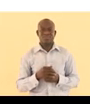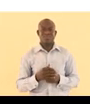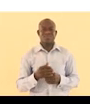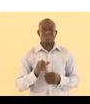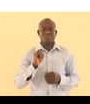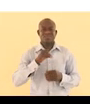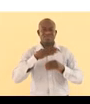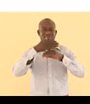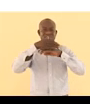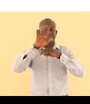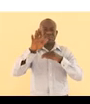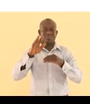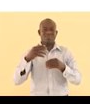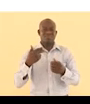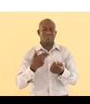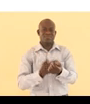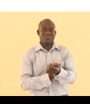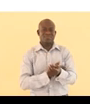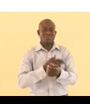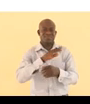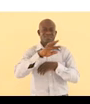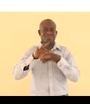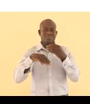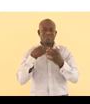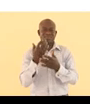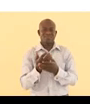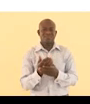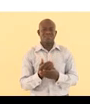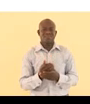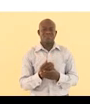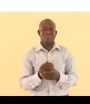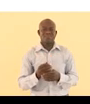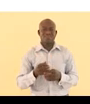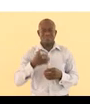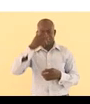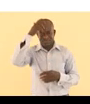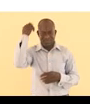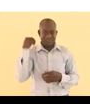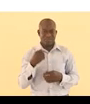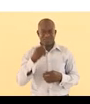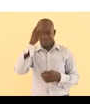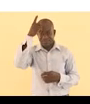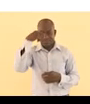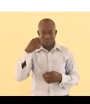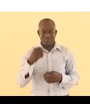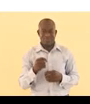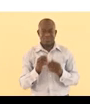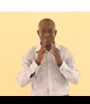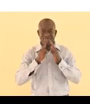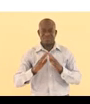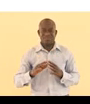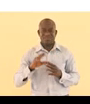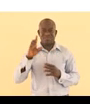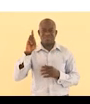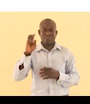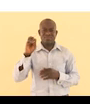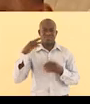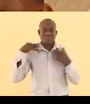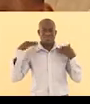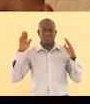Jesus says, "Behold, I am sending you as sheep among wolves. Therefore, be wise as serpents and gentle as